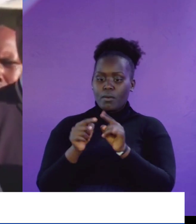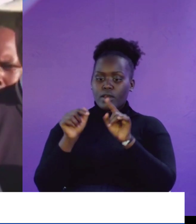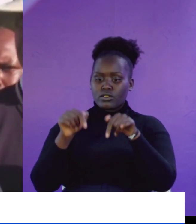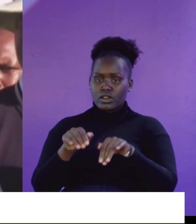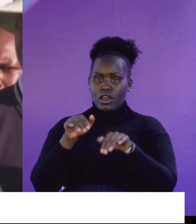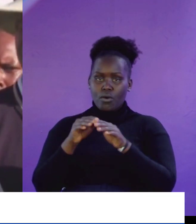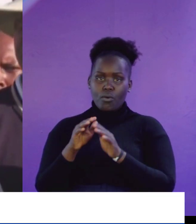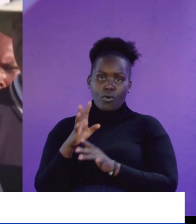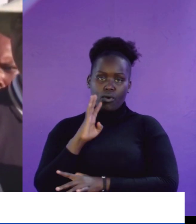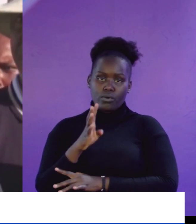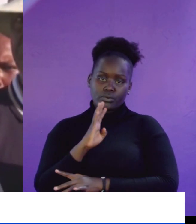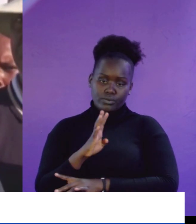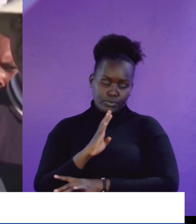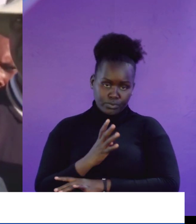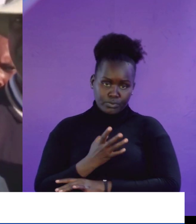speaking